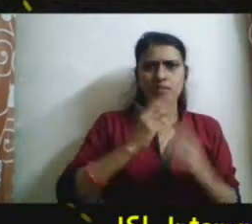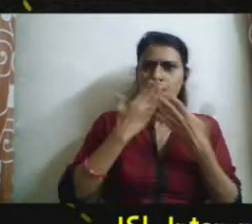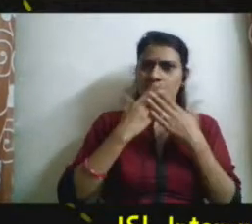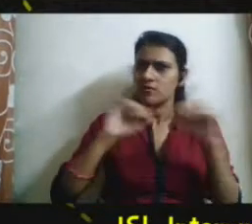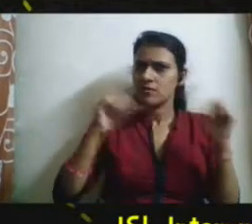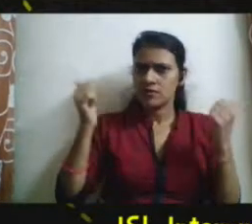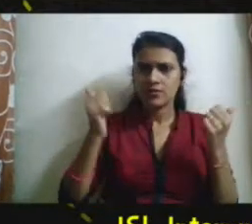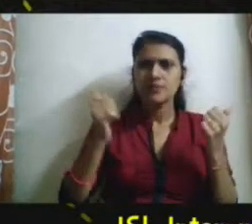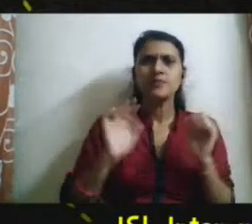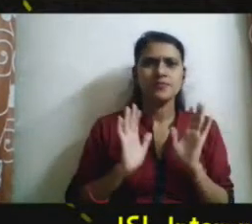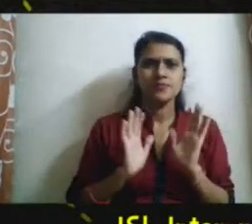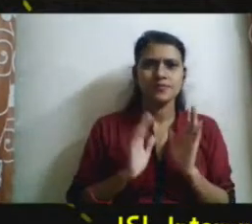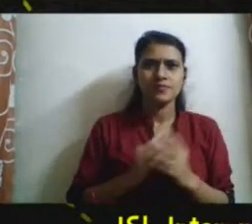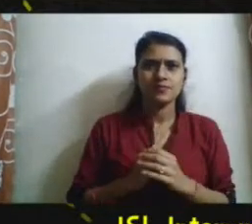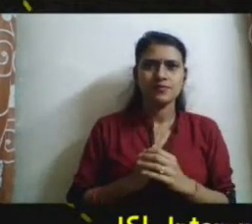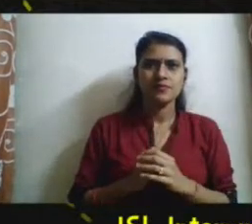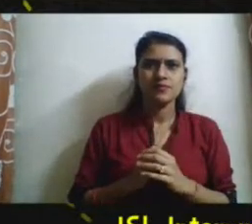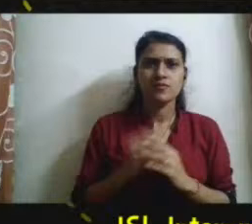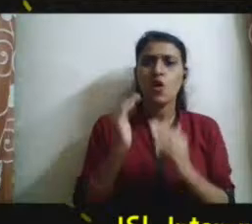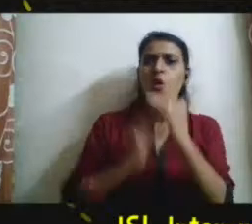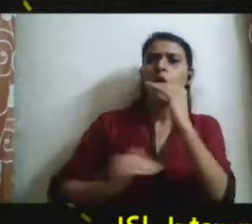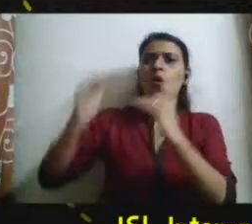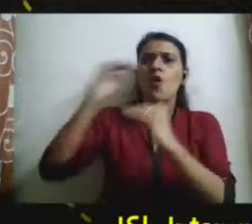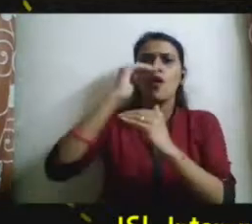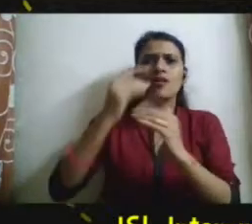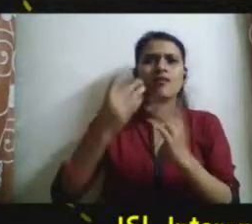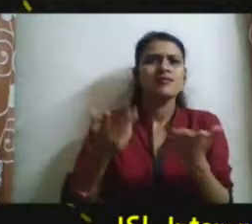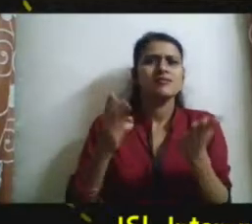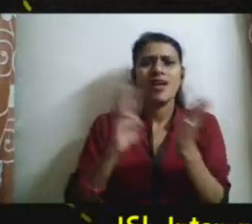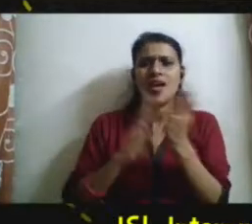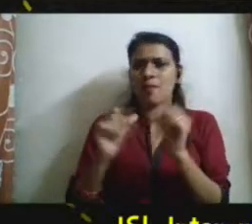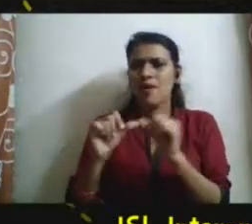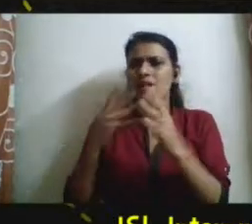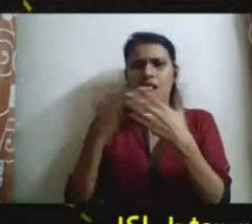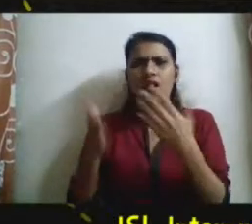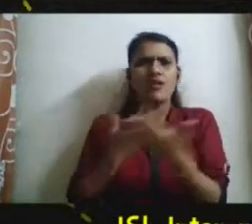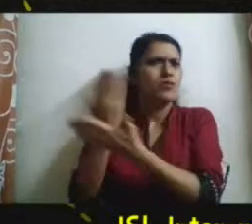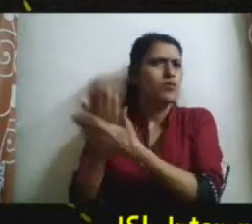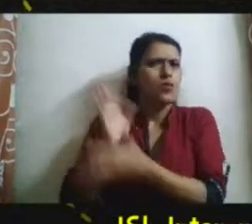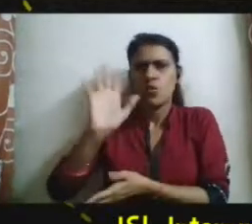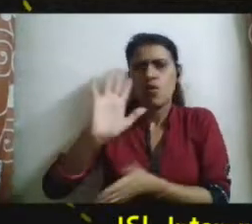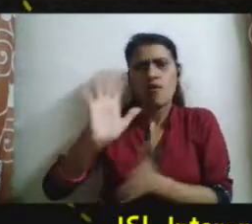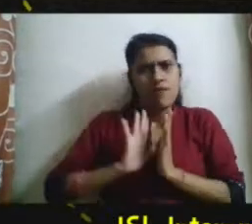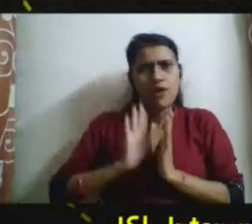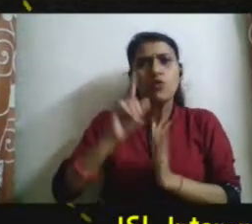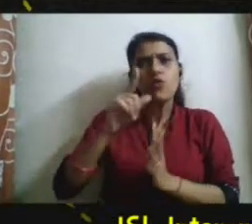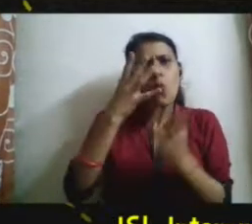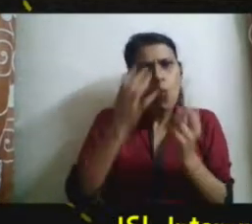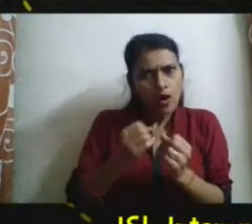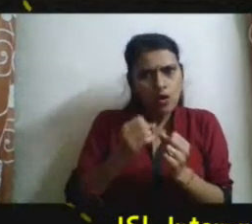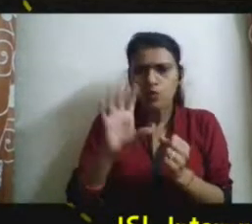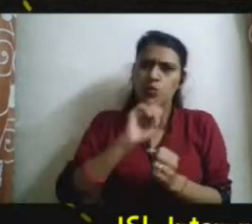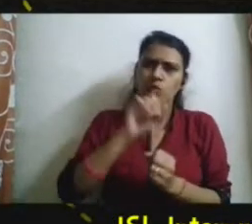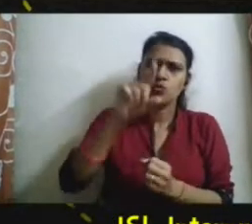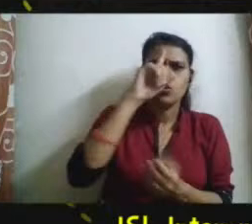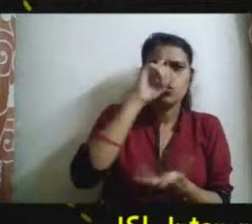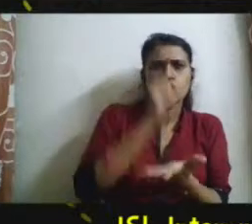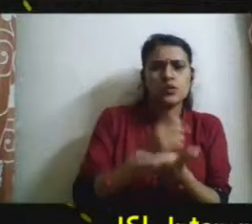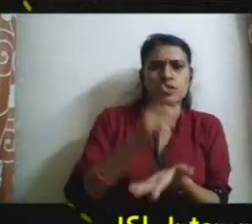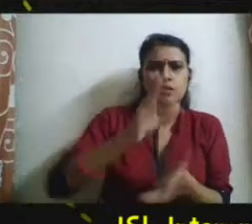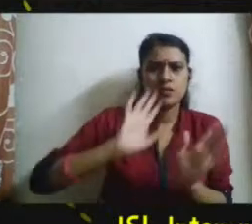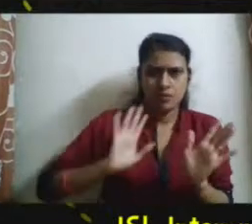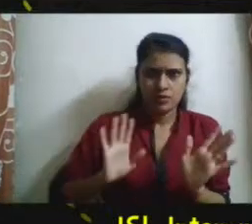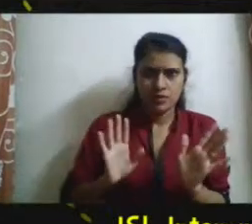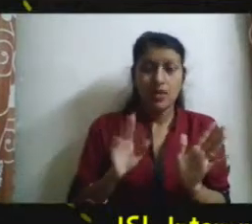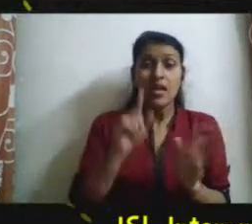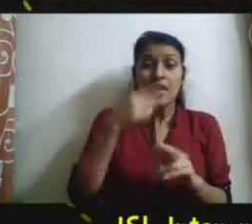start getting admission into a postgraduate course. If you want to do that, fine. If you want to do music, it's time for you to